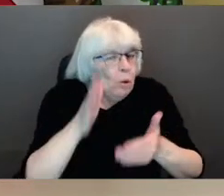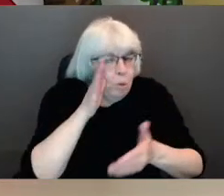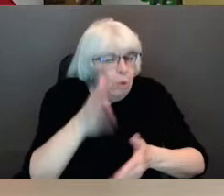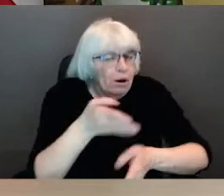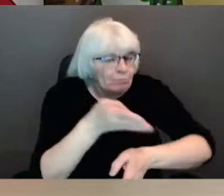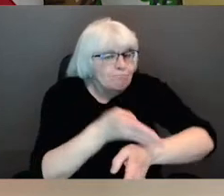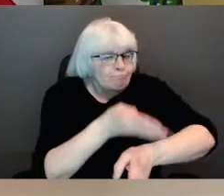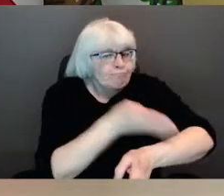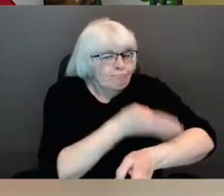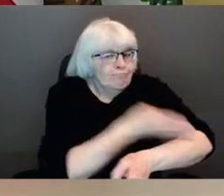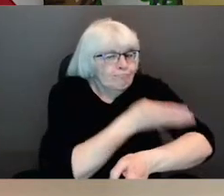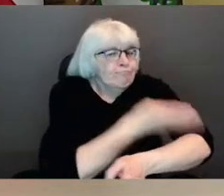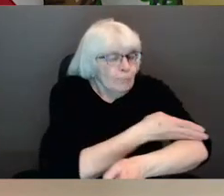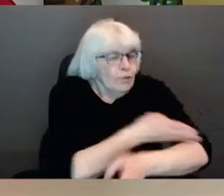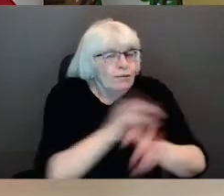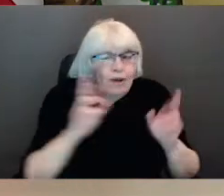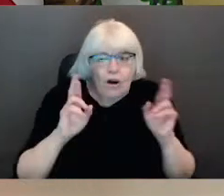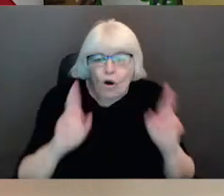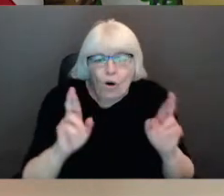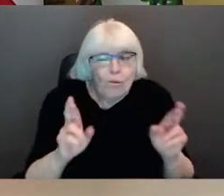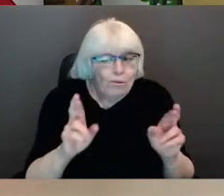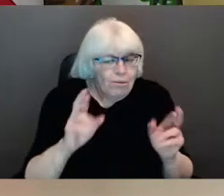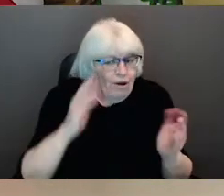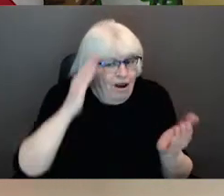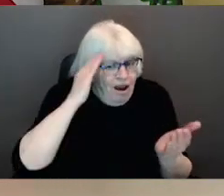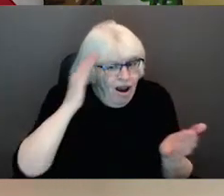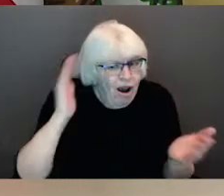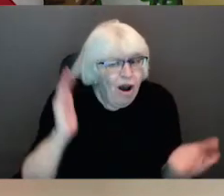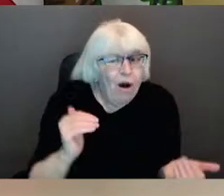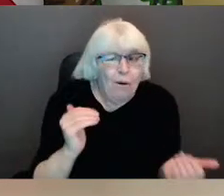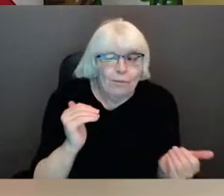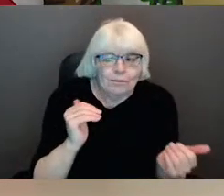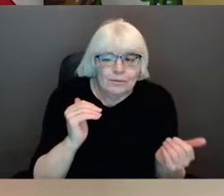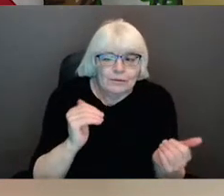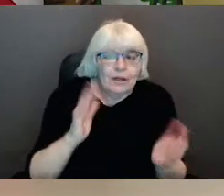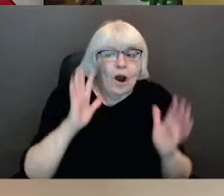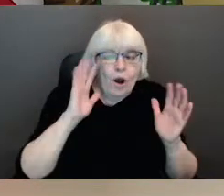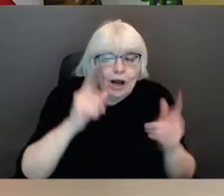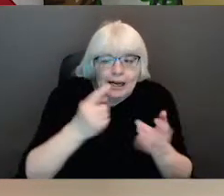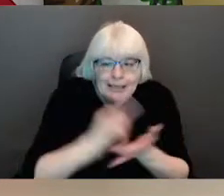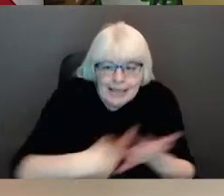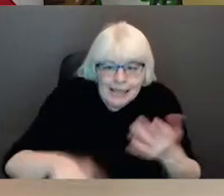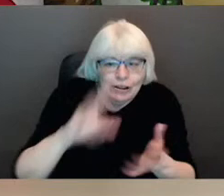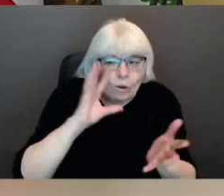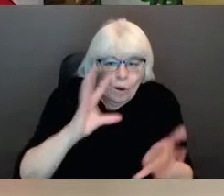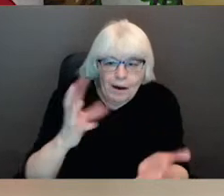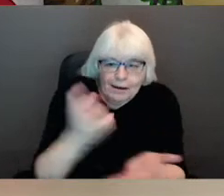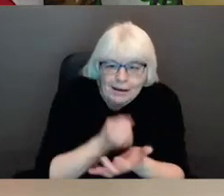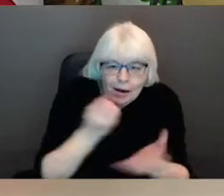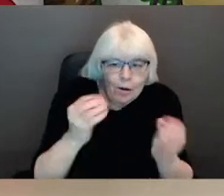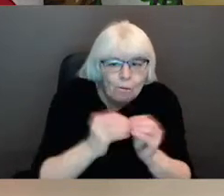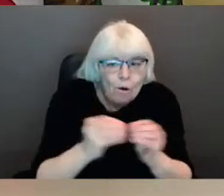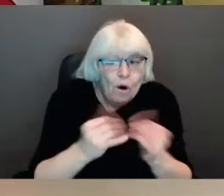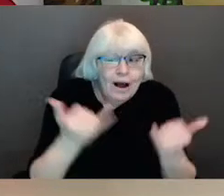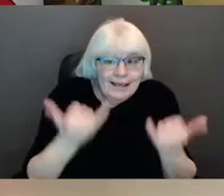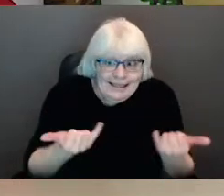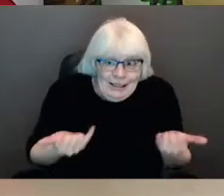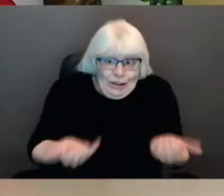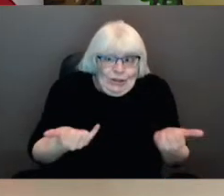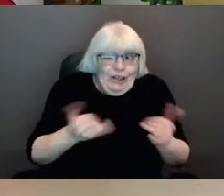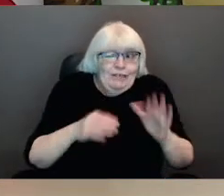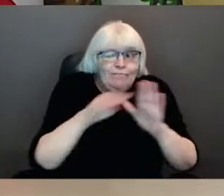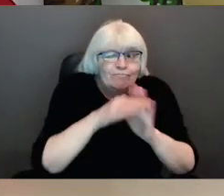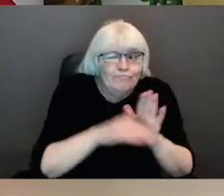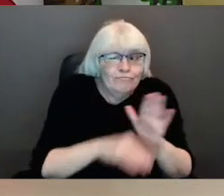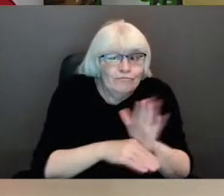be able to really talk about modifying the current measures, including easing of the travel-related